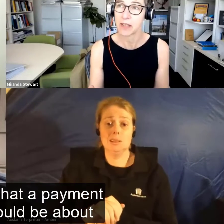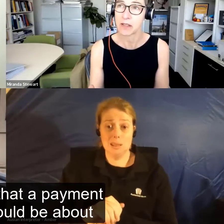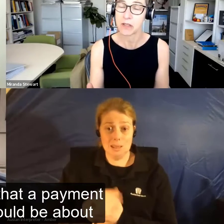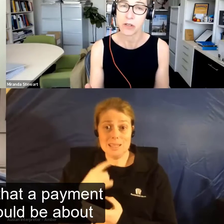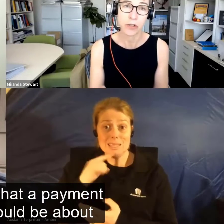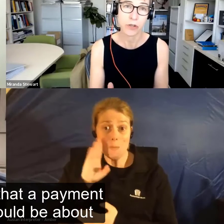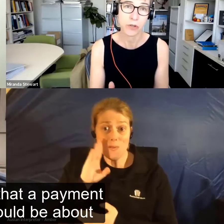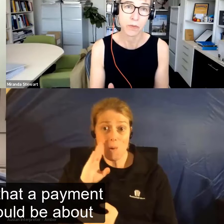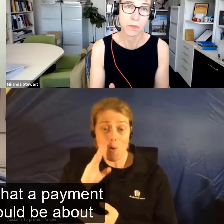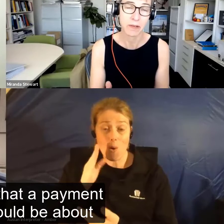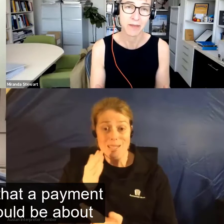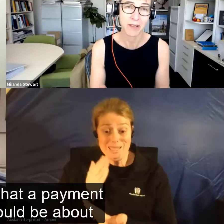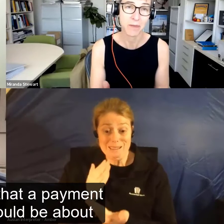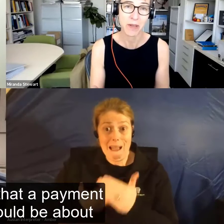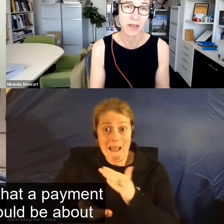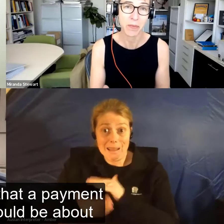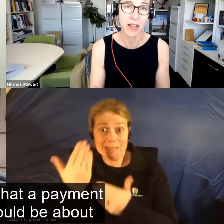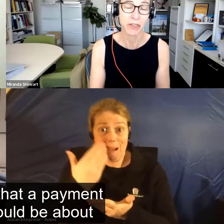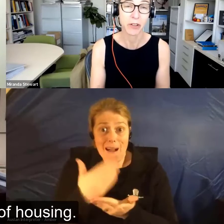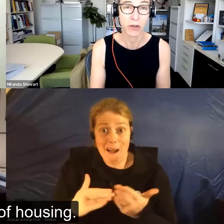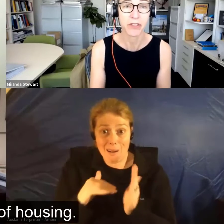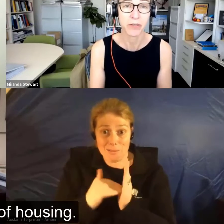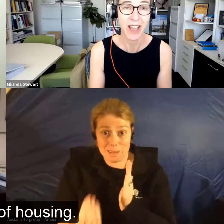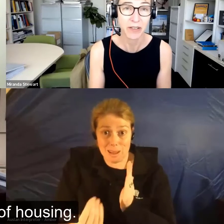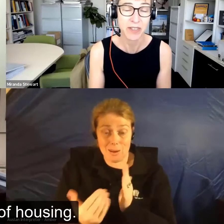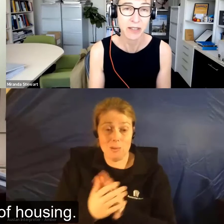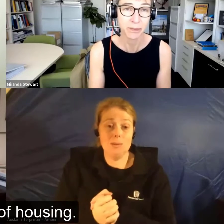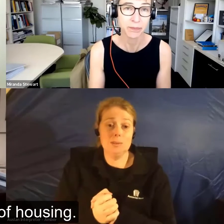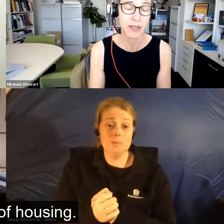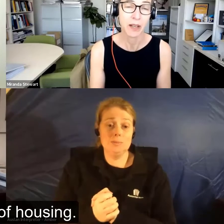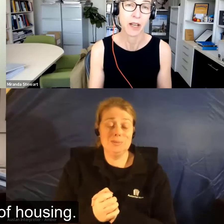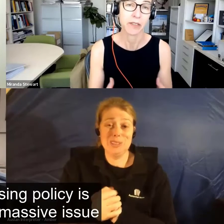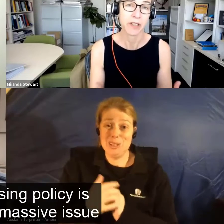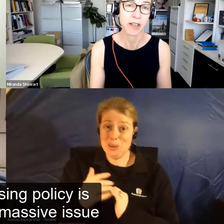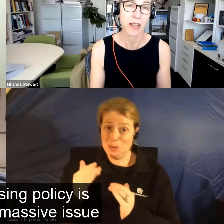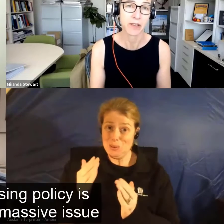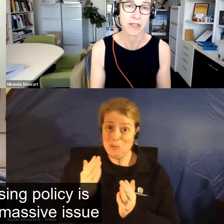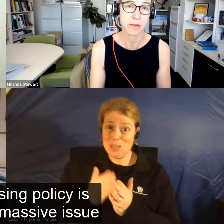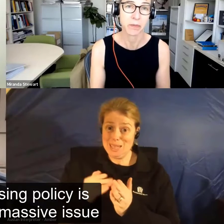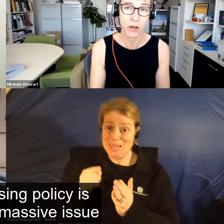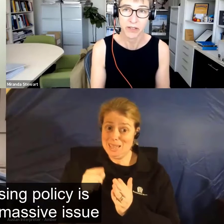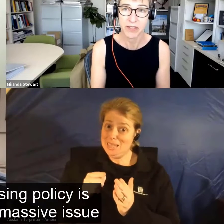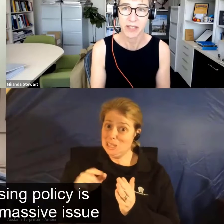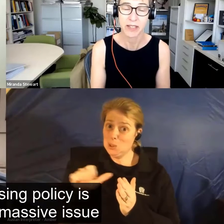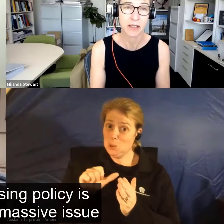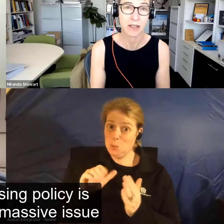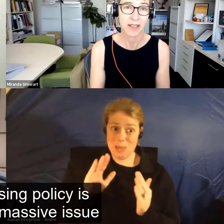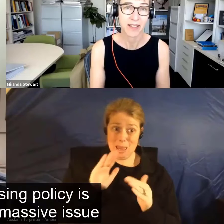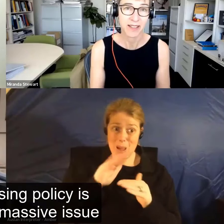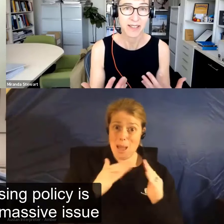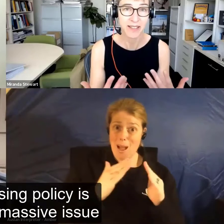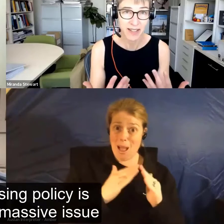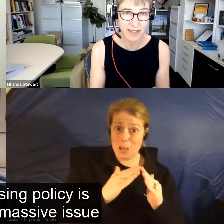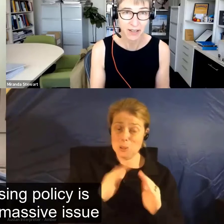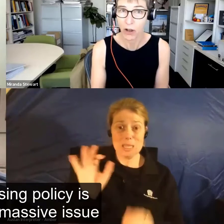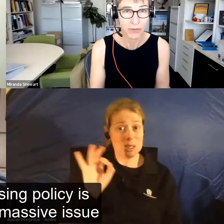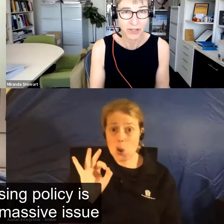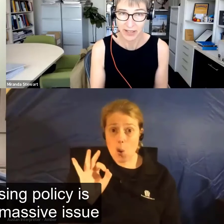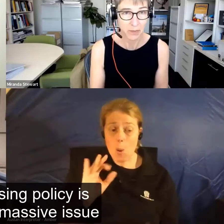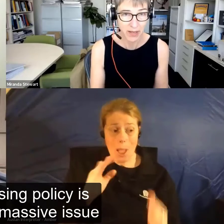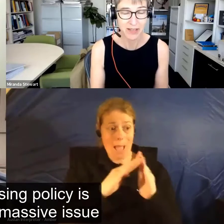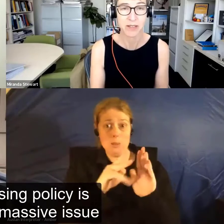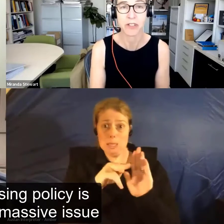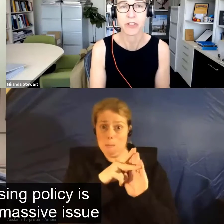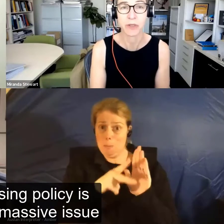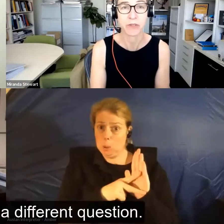payment like this should be about the cost of housing. I think housing policy is